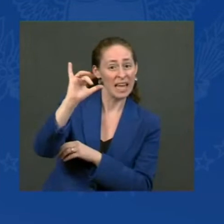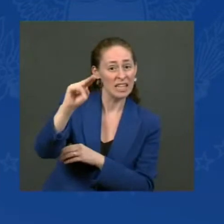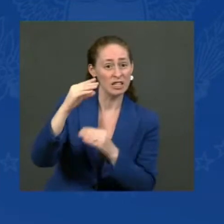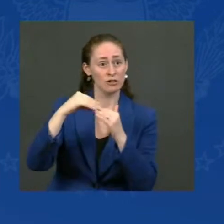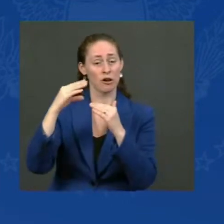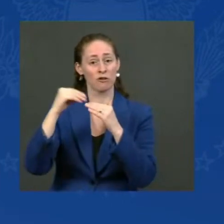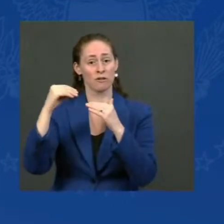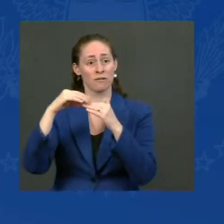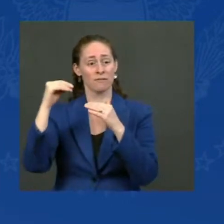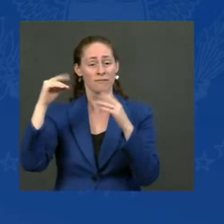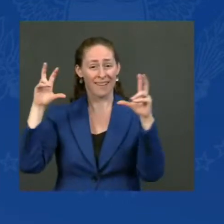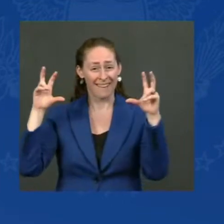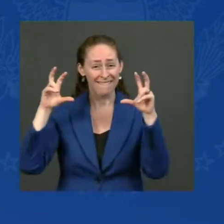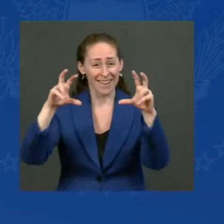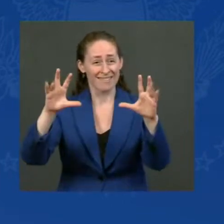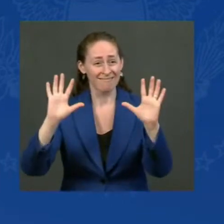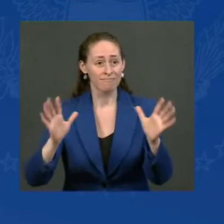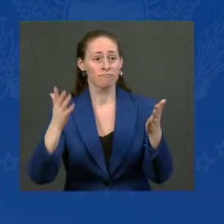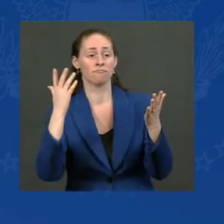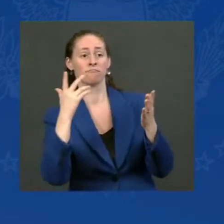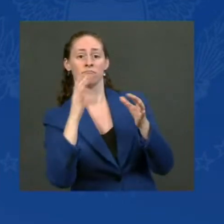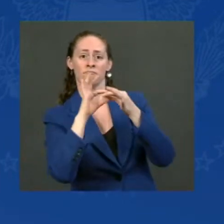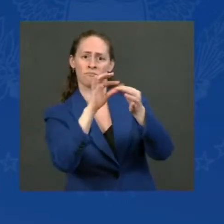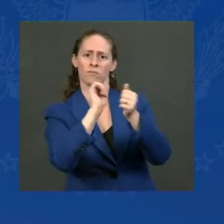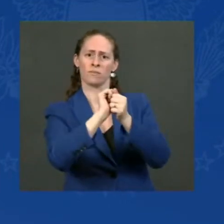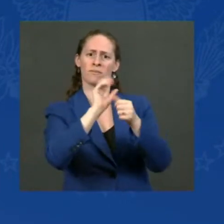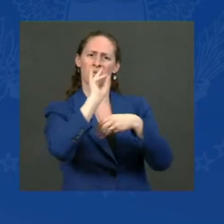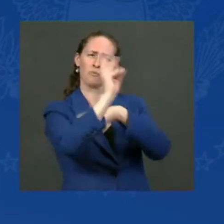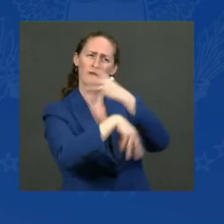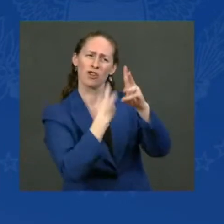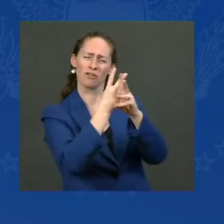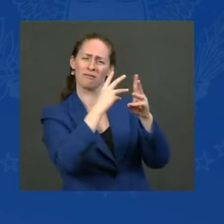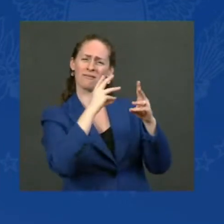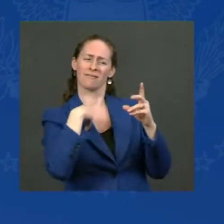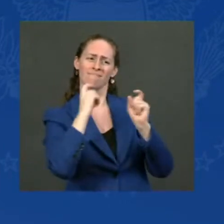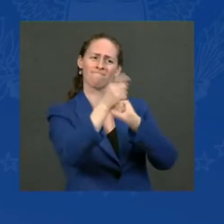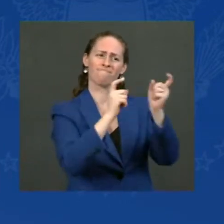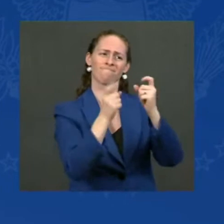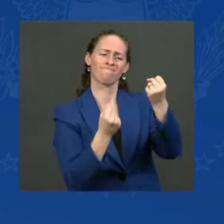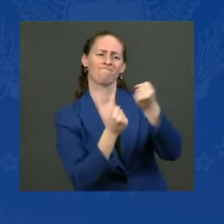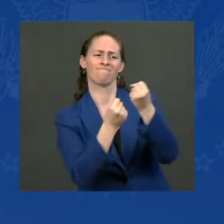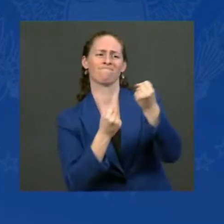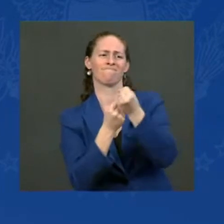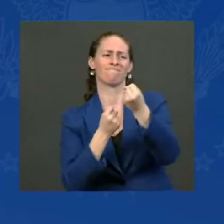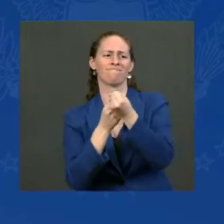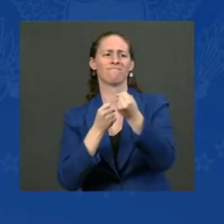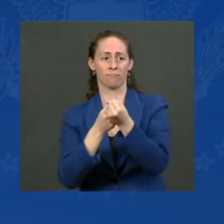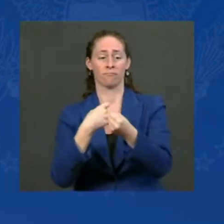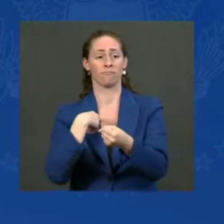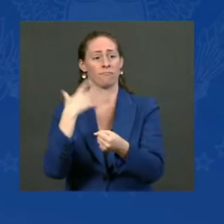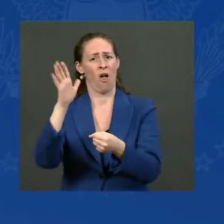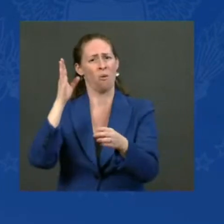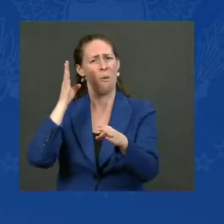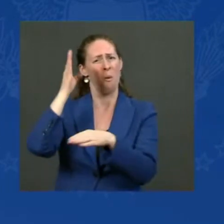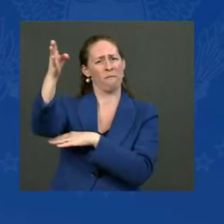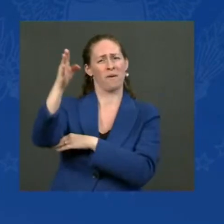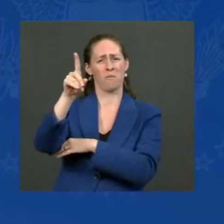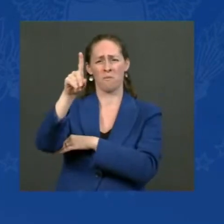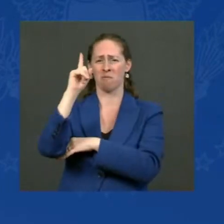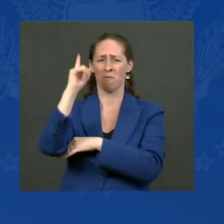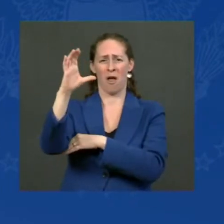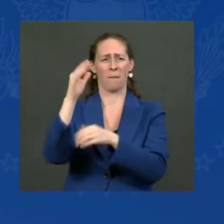response. We've shipped more than 160 million doses of COVID-19 vaccine to other